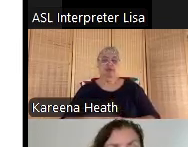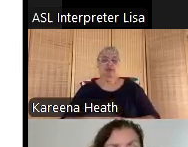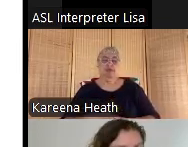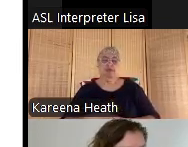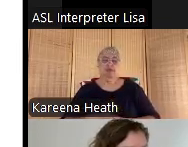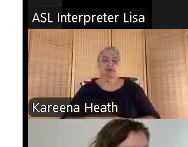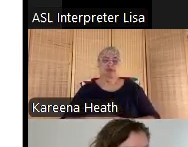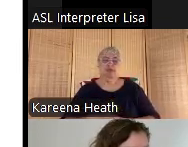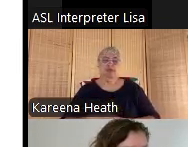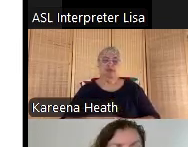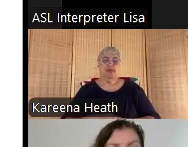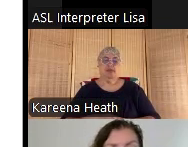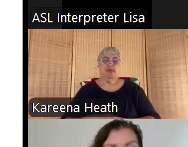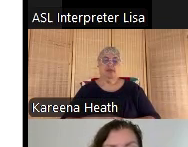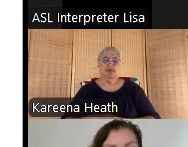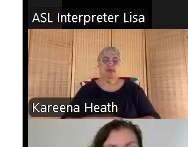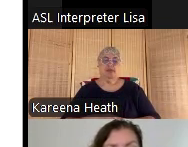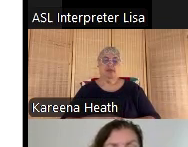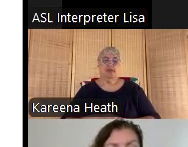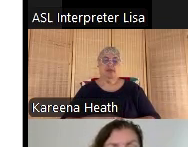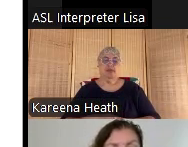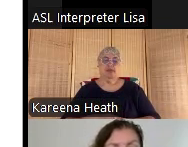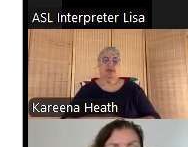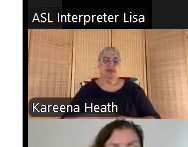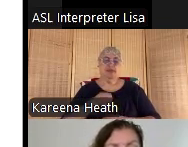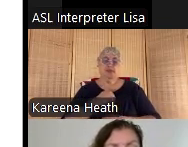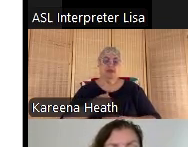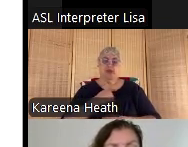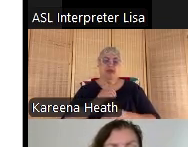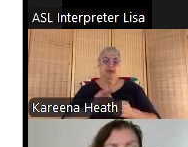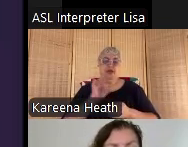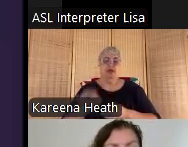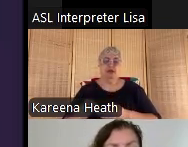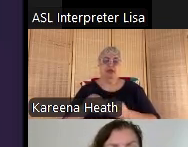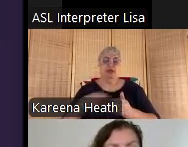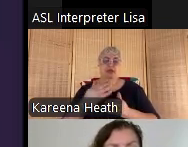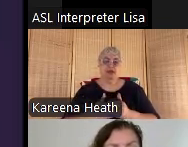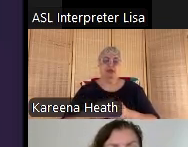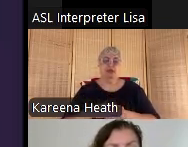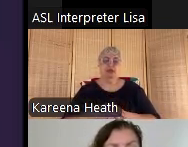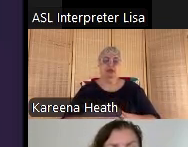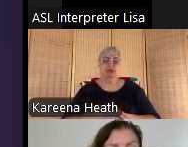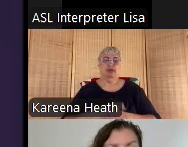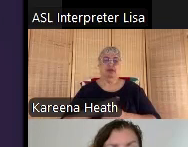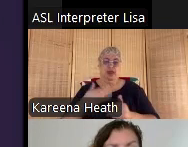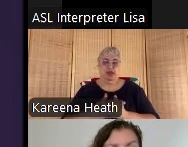Oh, you can go to the next slide. Sorry for that delay. You can go to the next slide. Next